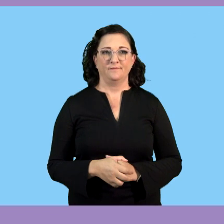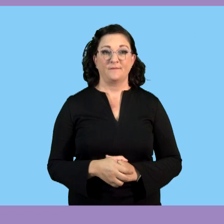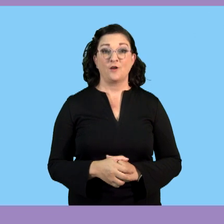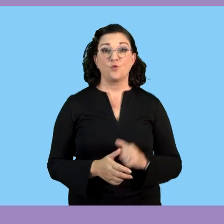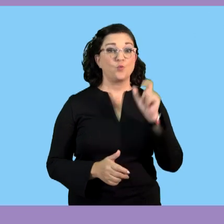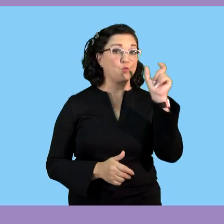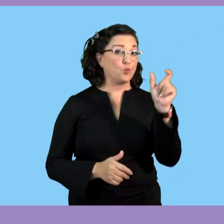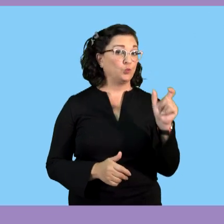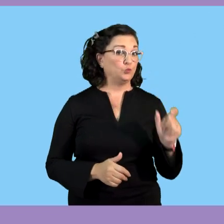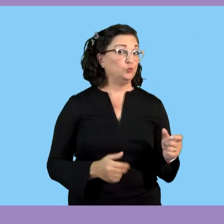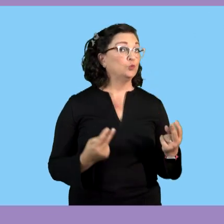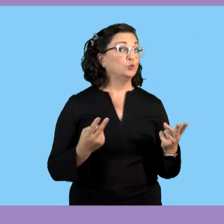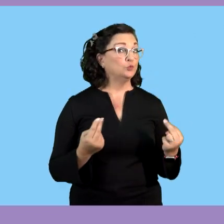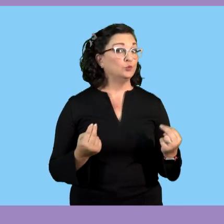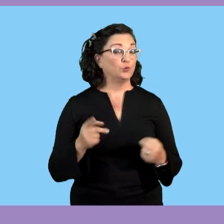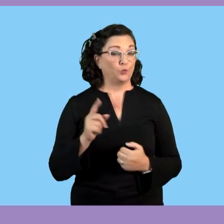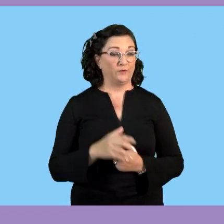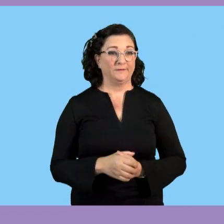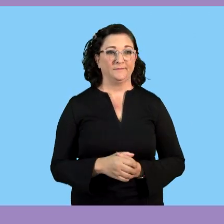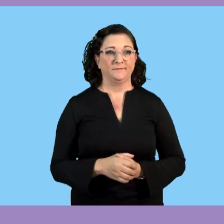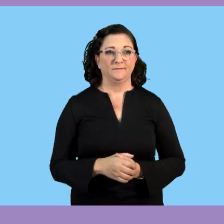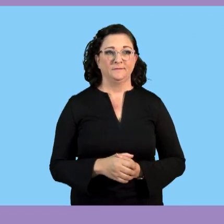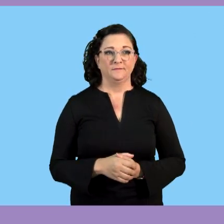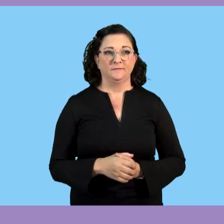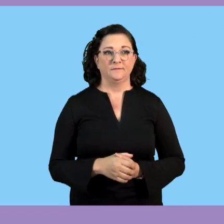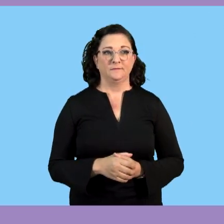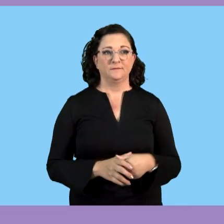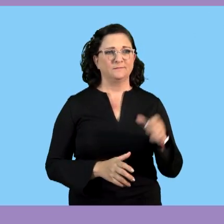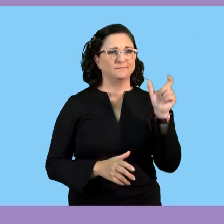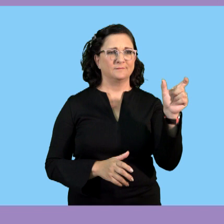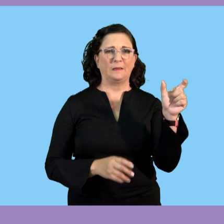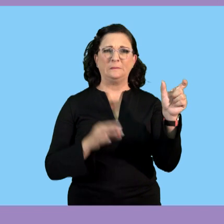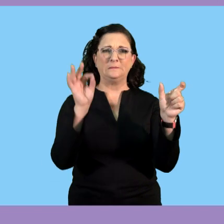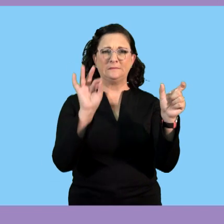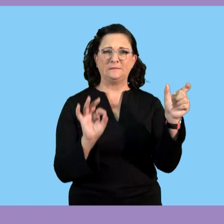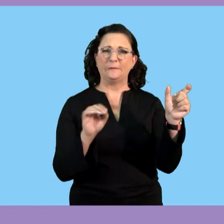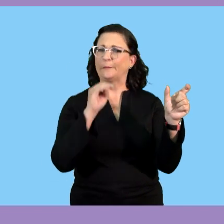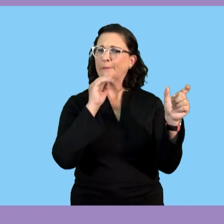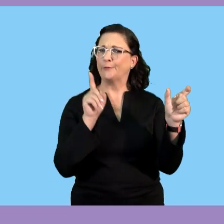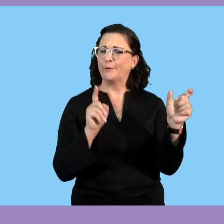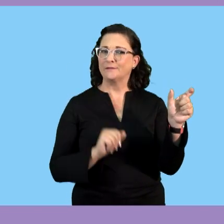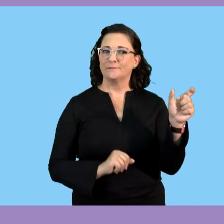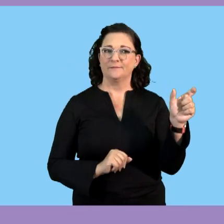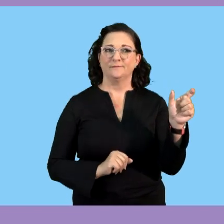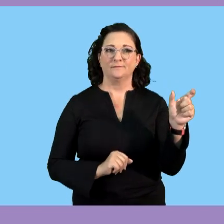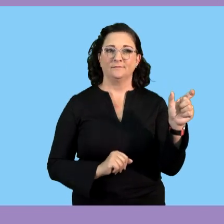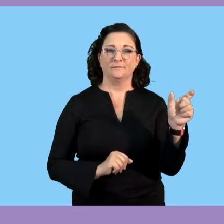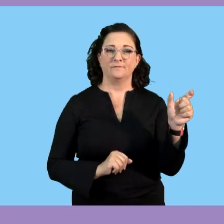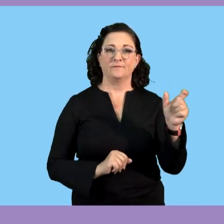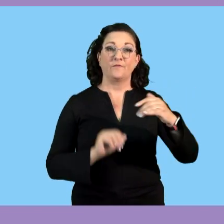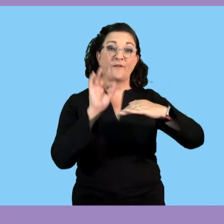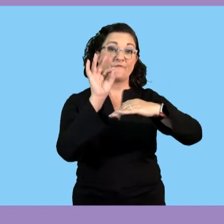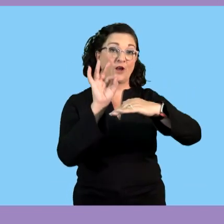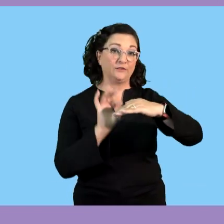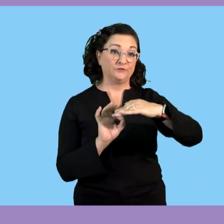at new words for the lesson. 1. What does the word percentage mean? Percentage is